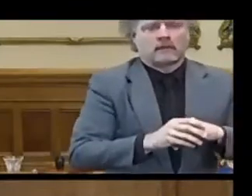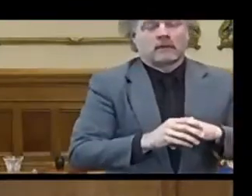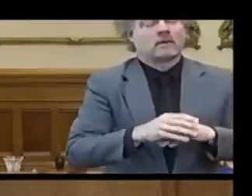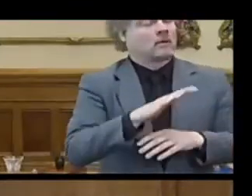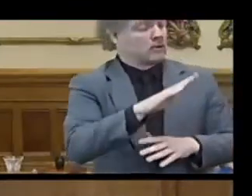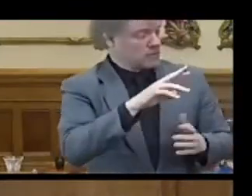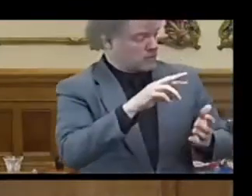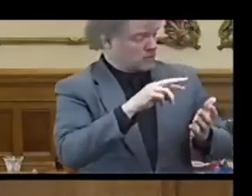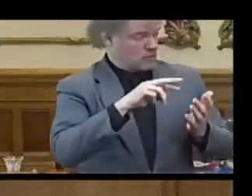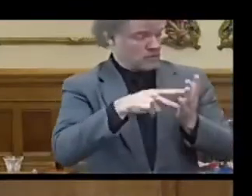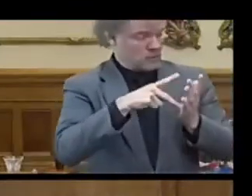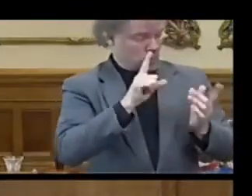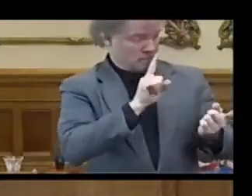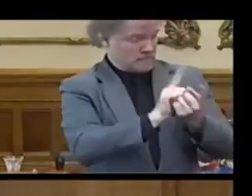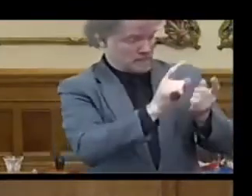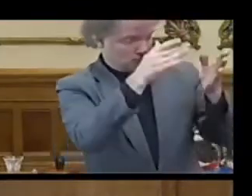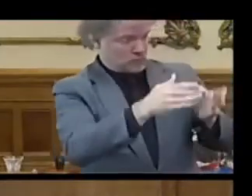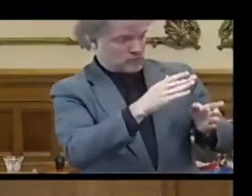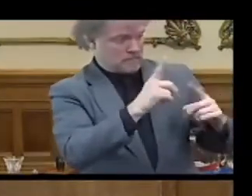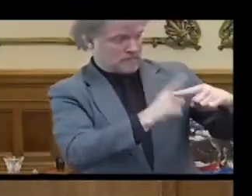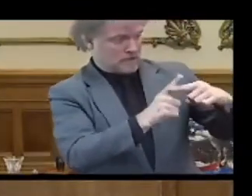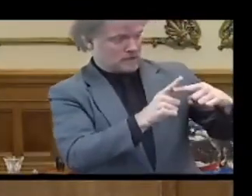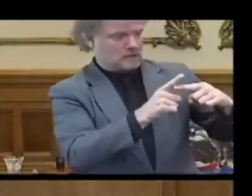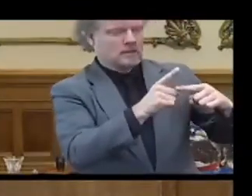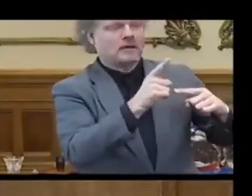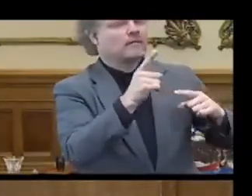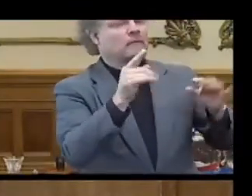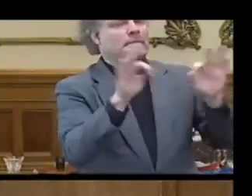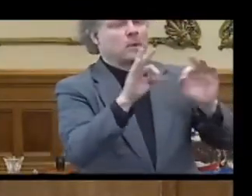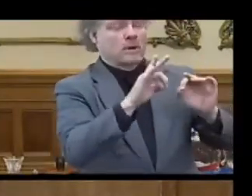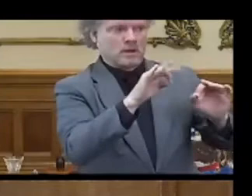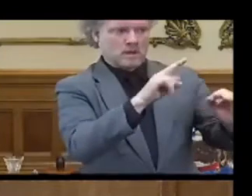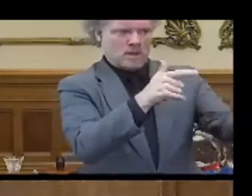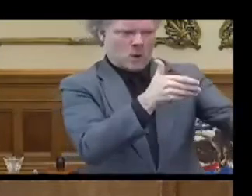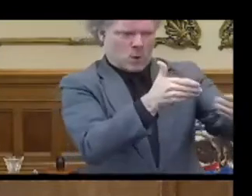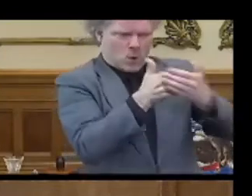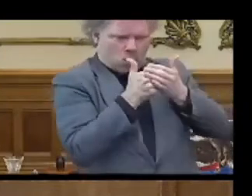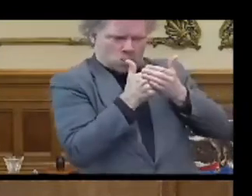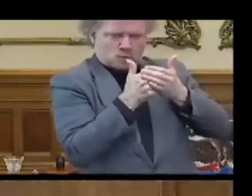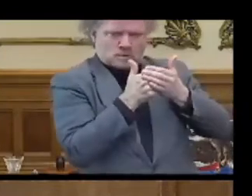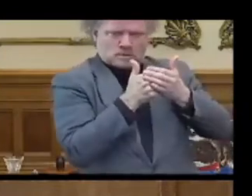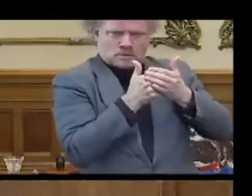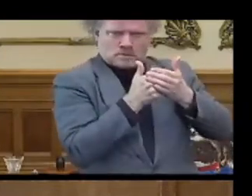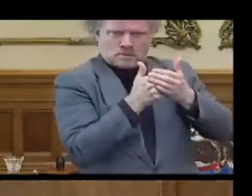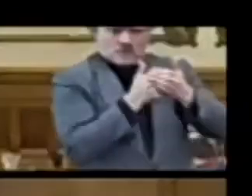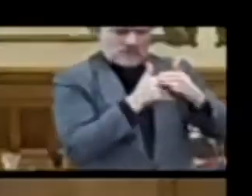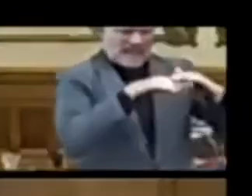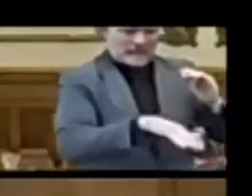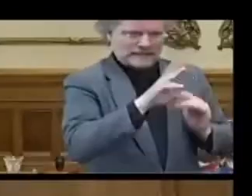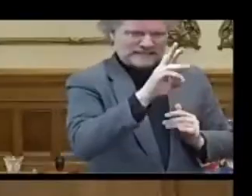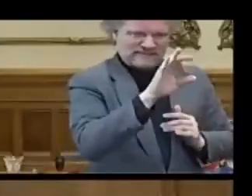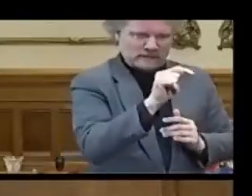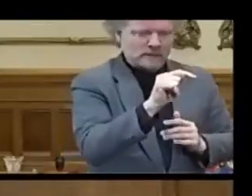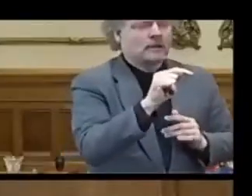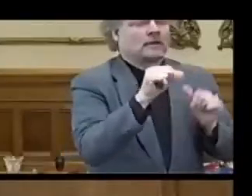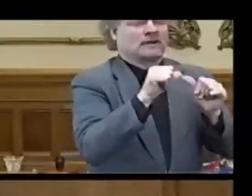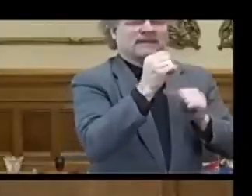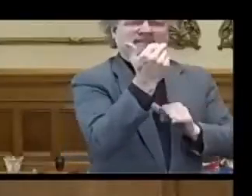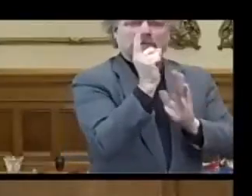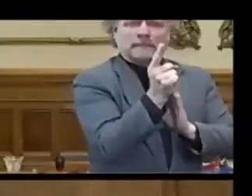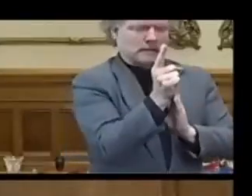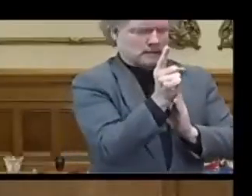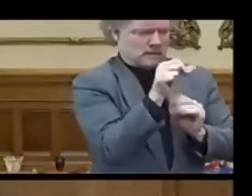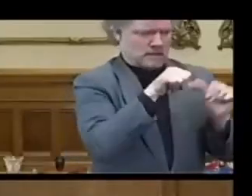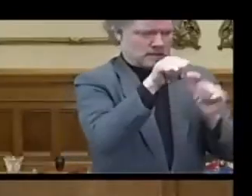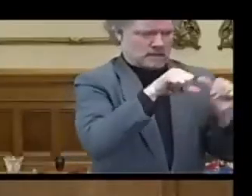meet someone who's positive, it's really about, was that a close contact? Were you within 6 feet for over 15 minutes with that close